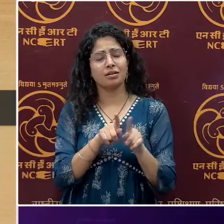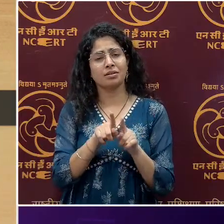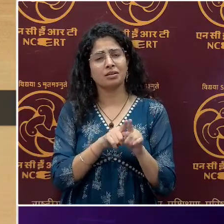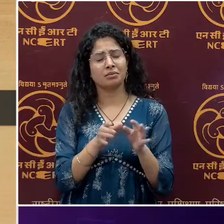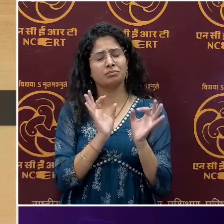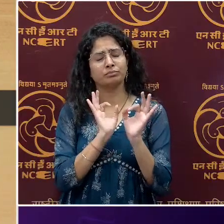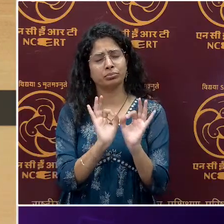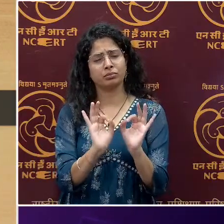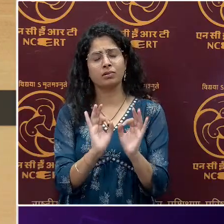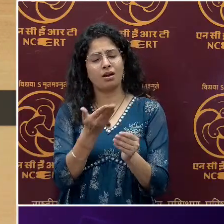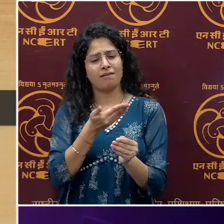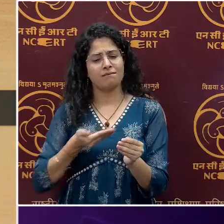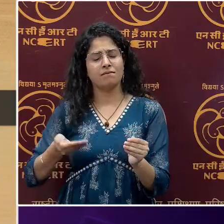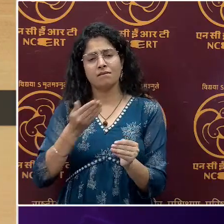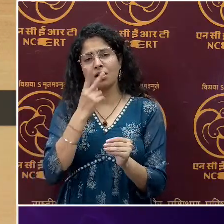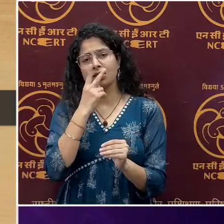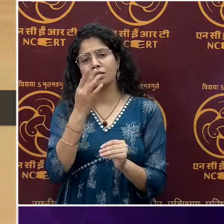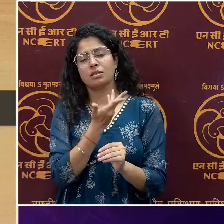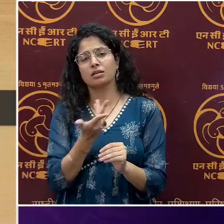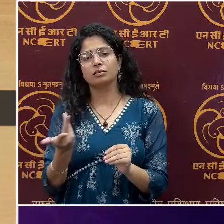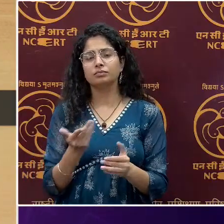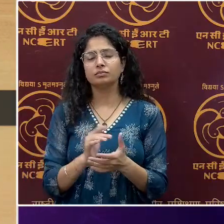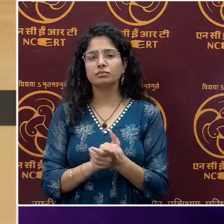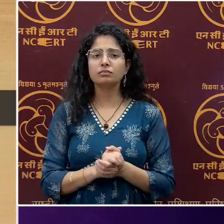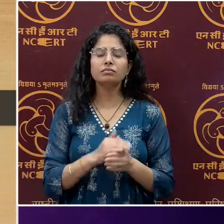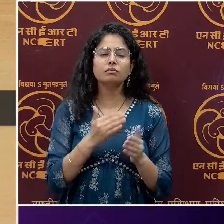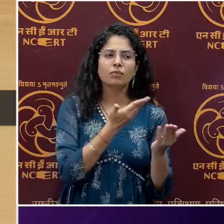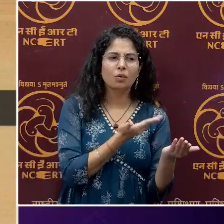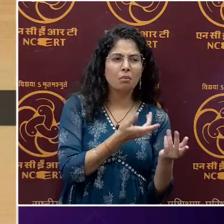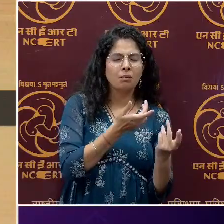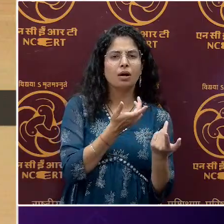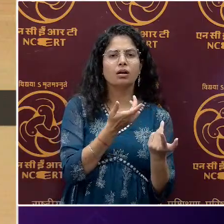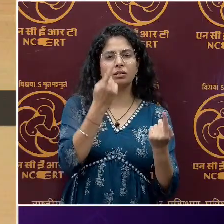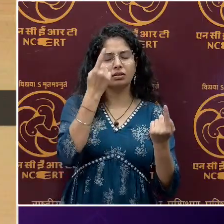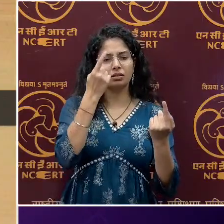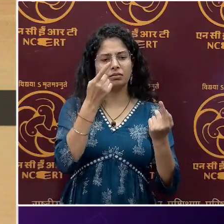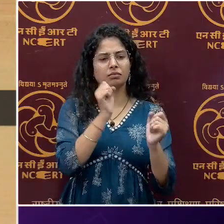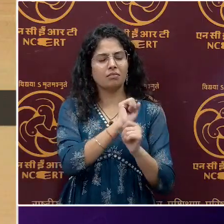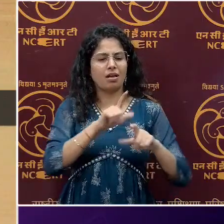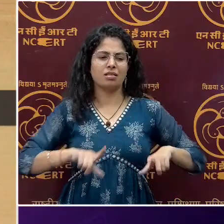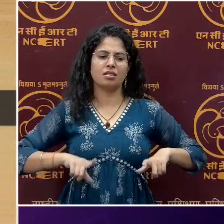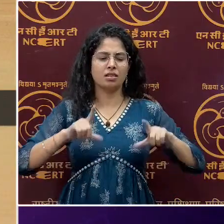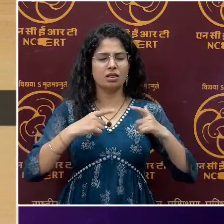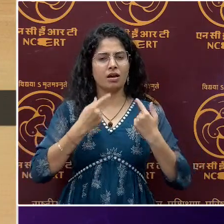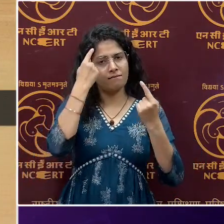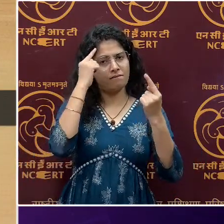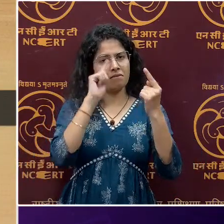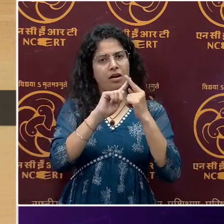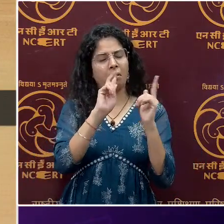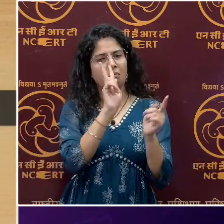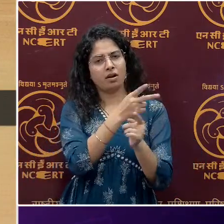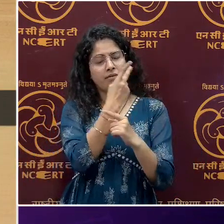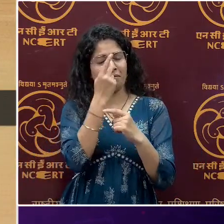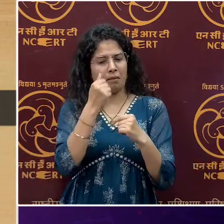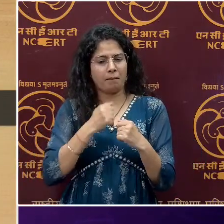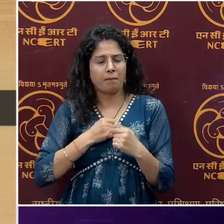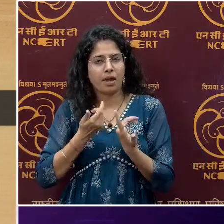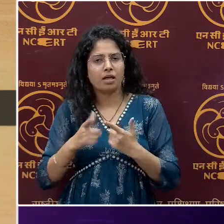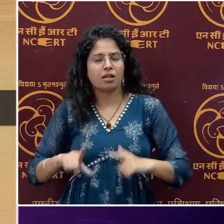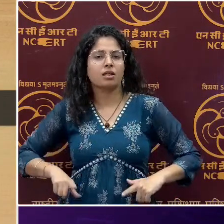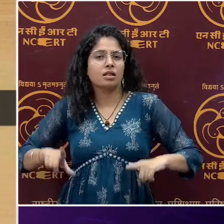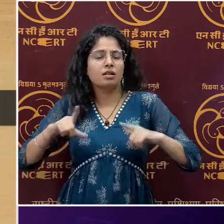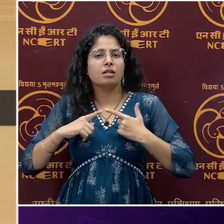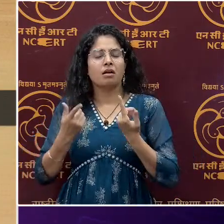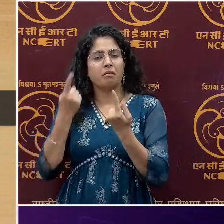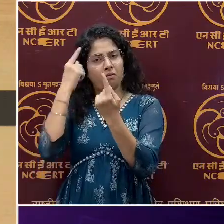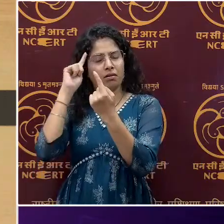we all have seen, like you might be having different purpose Yes. of life, I might be having different, but we all are united by humanity.